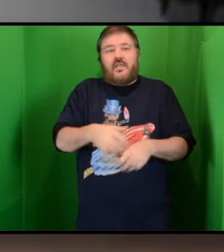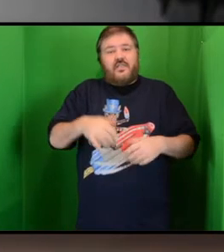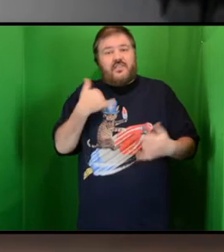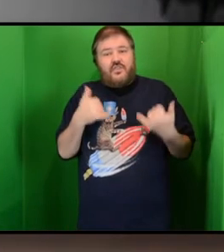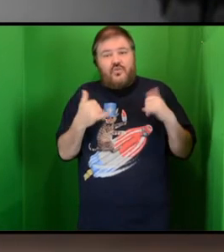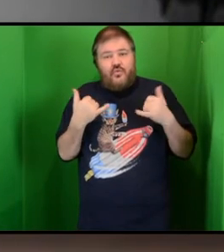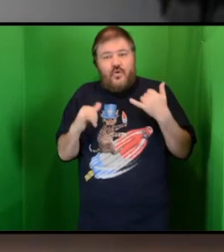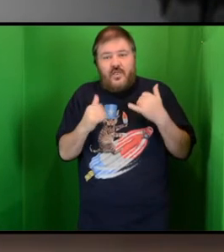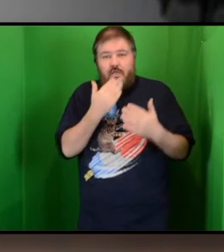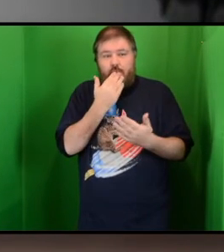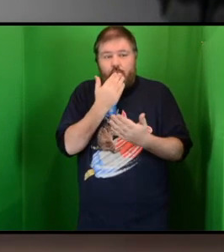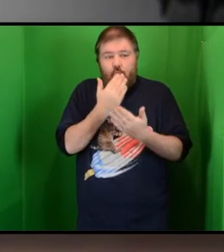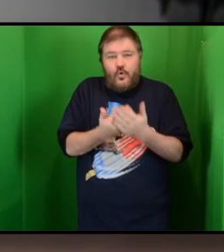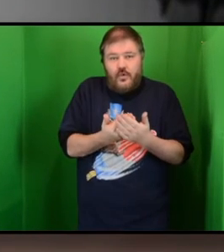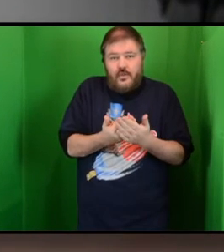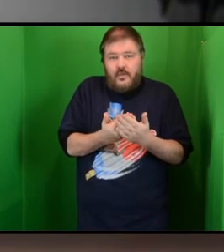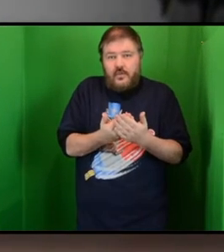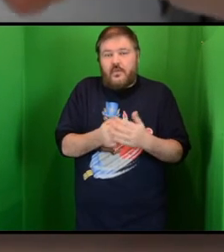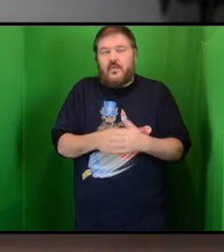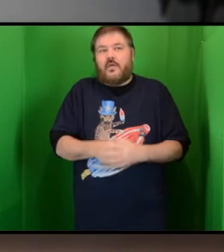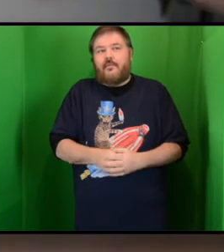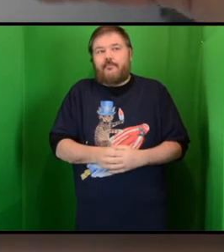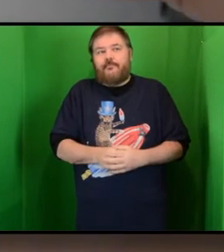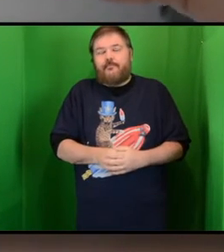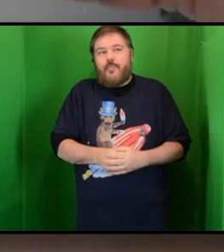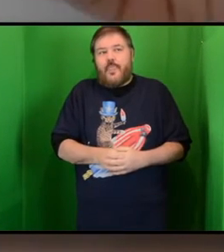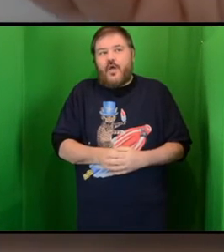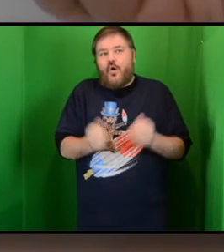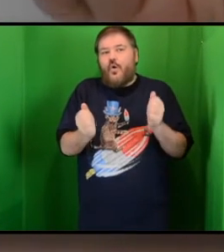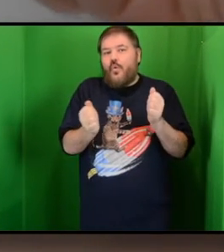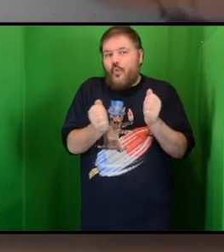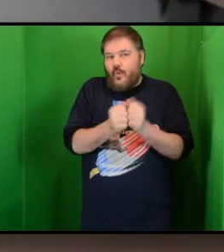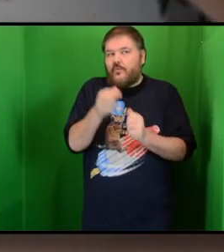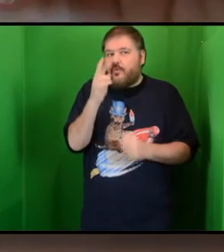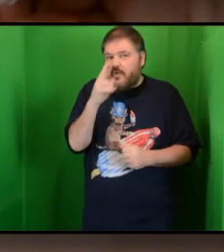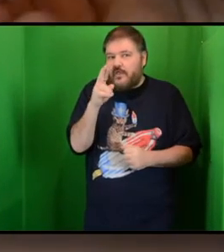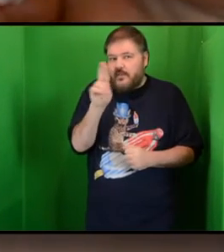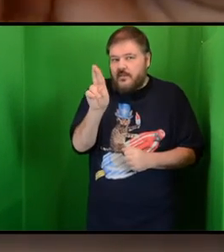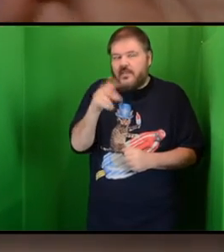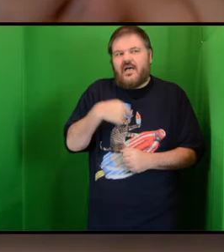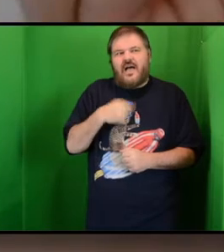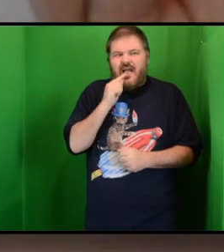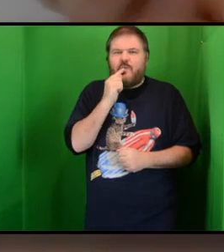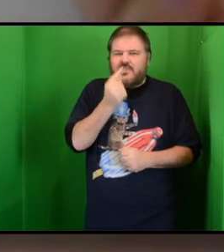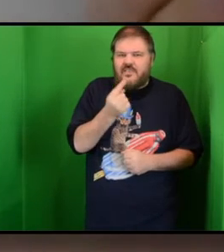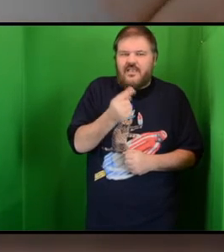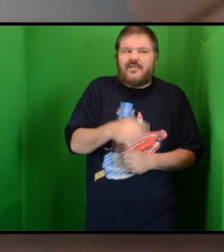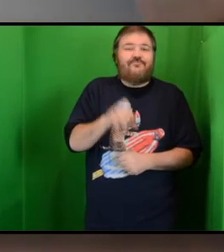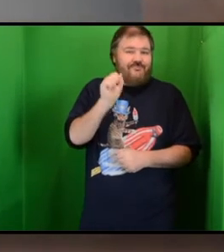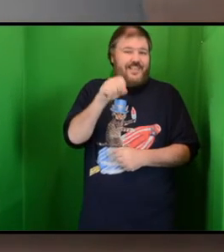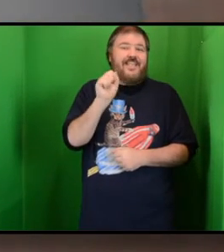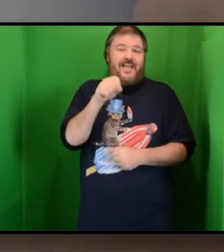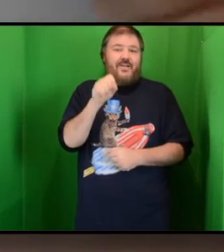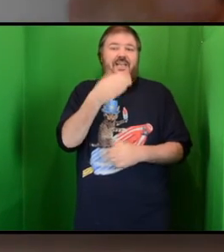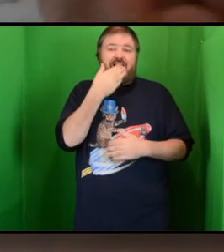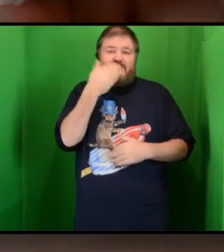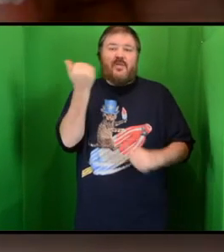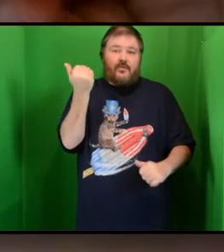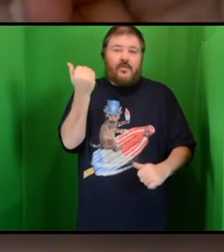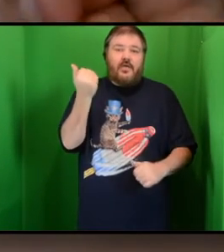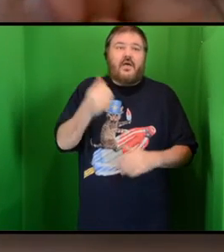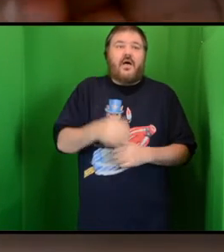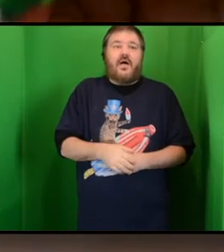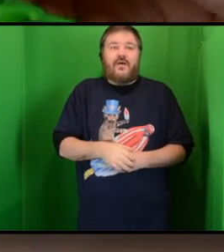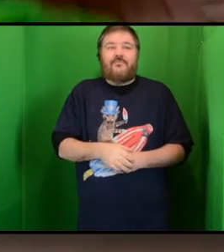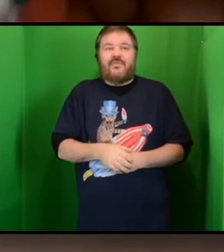thing. His head, of course, goes back. His joints work well. We have up and